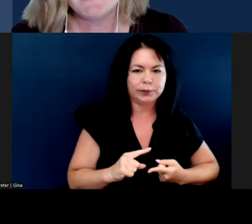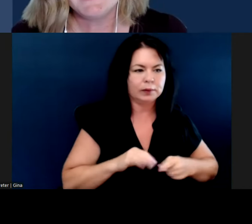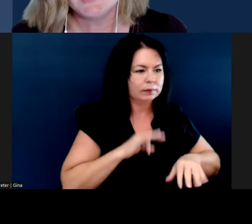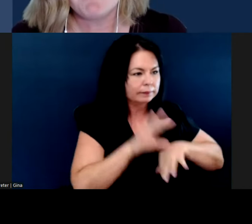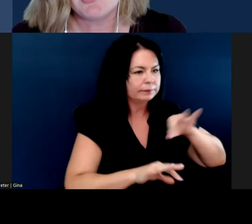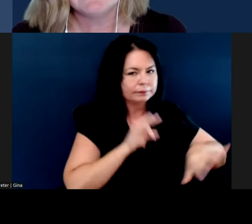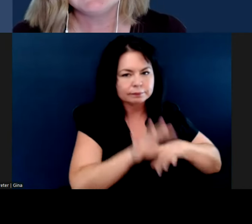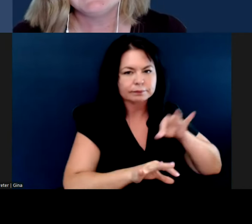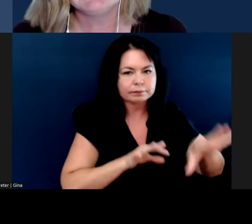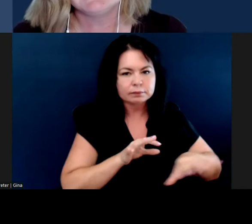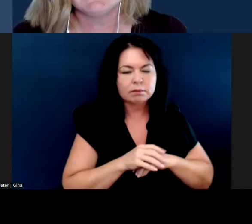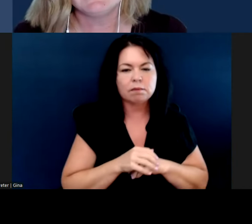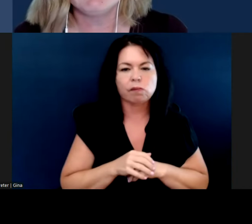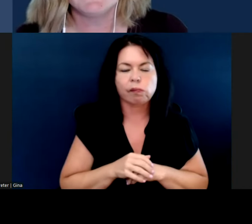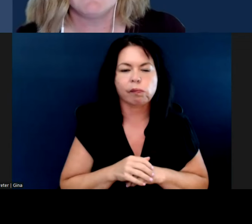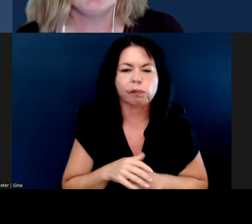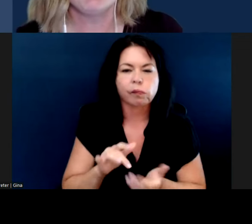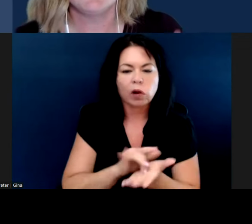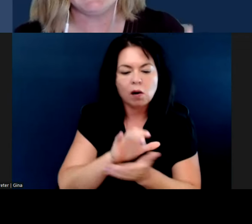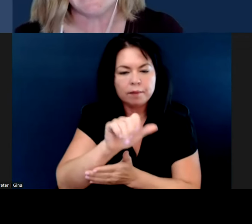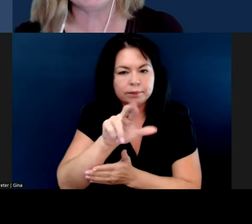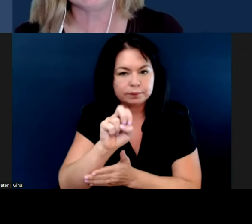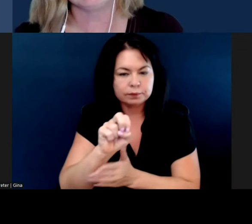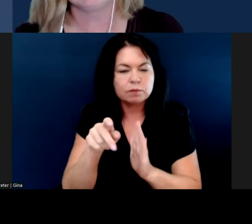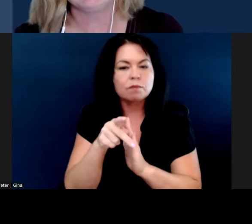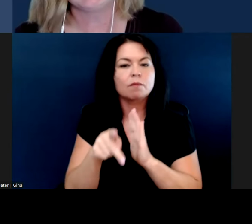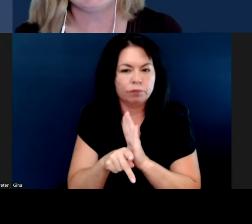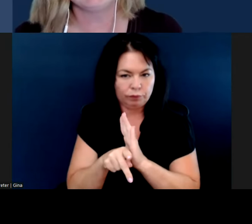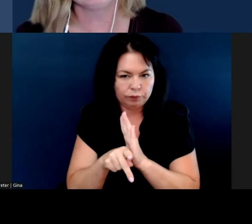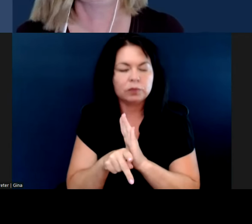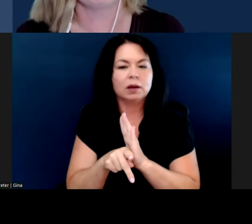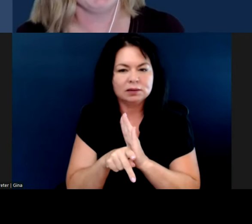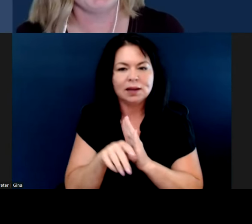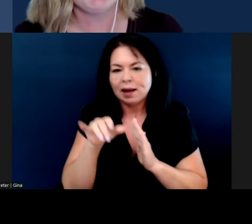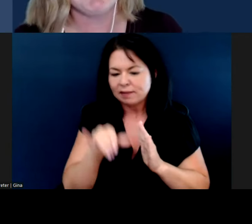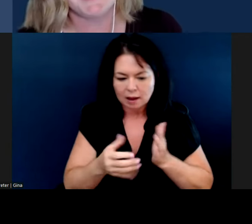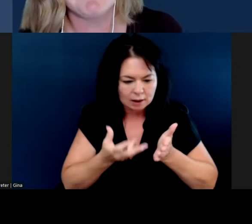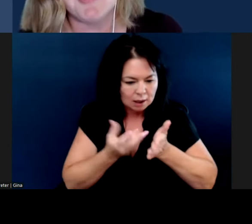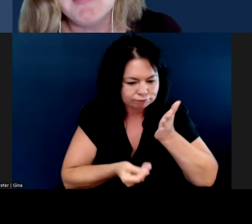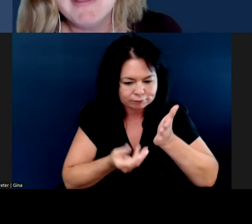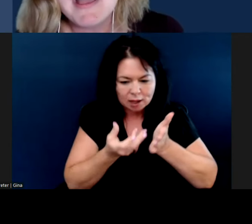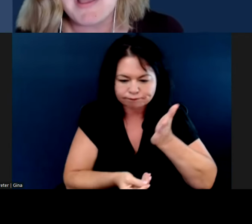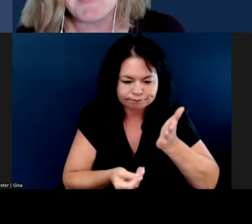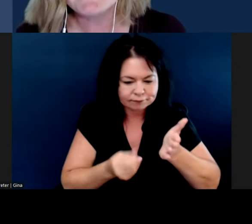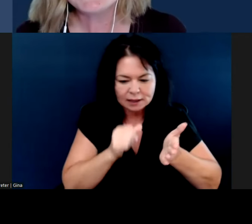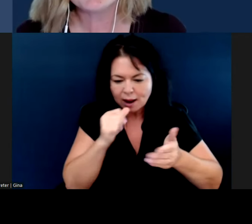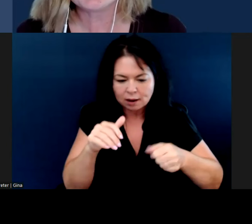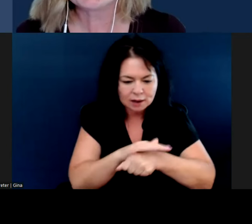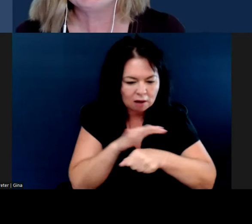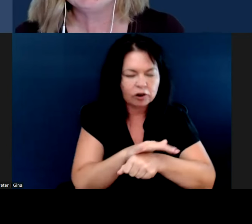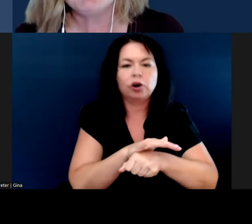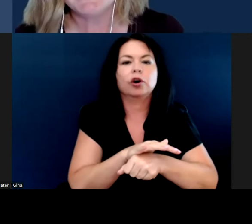So Medicare policies, they cover the gaps, which I think is probably where the name came from,